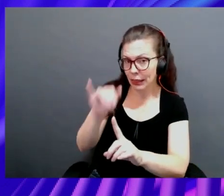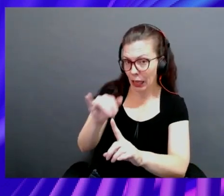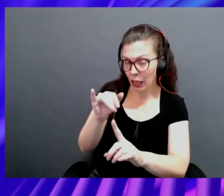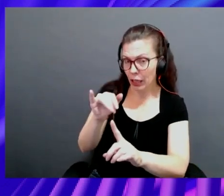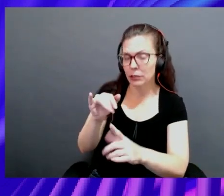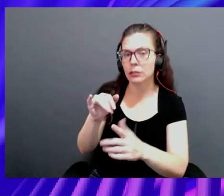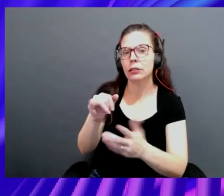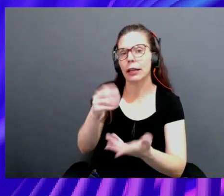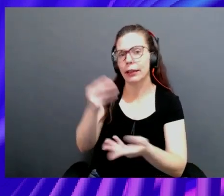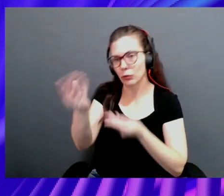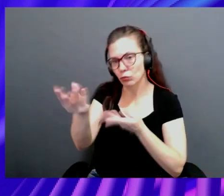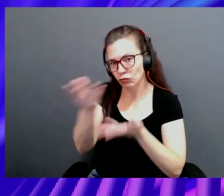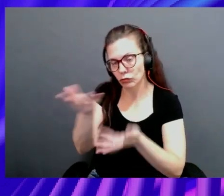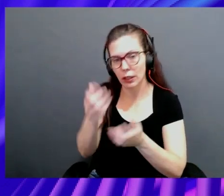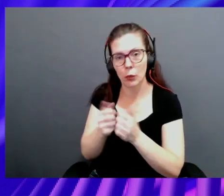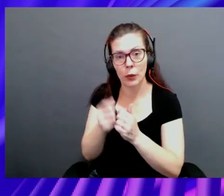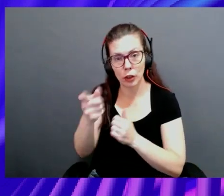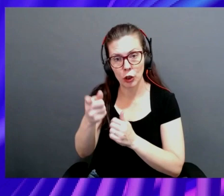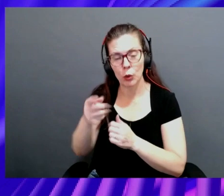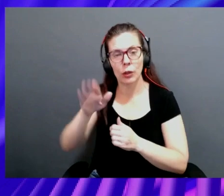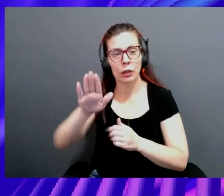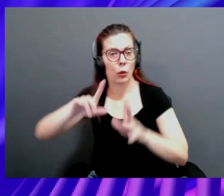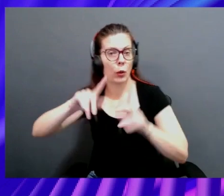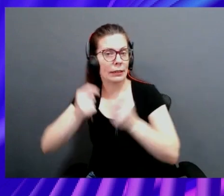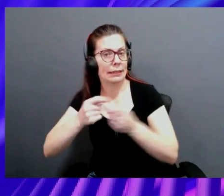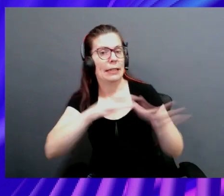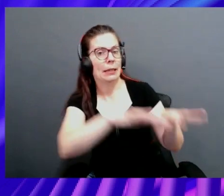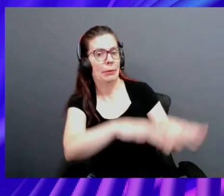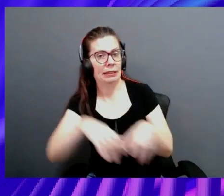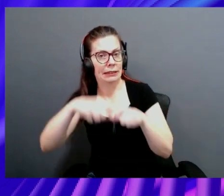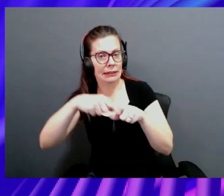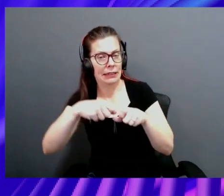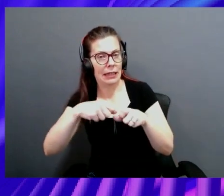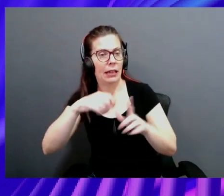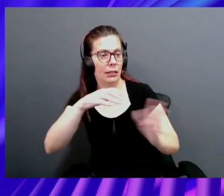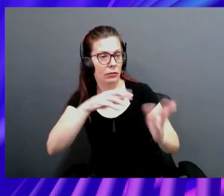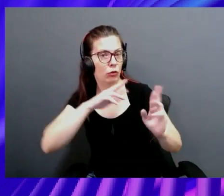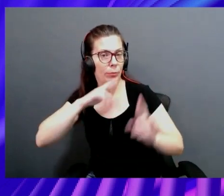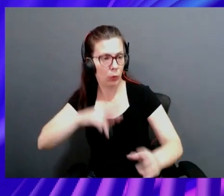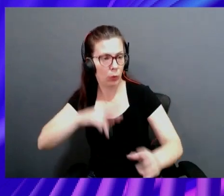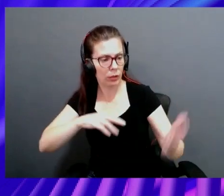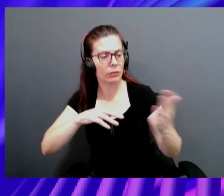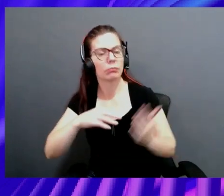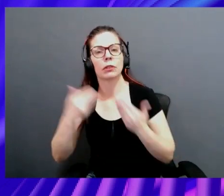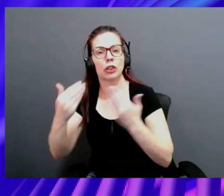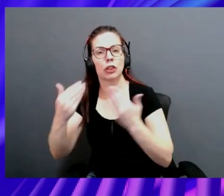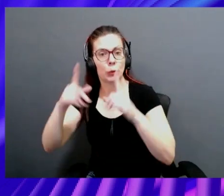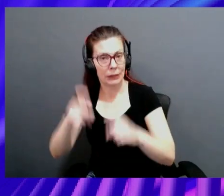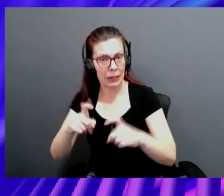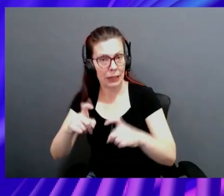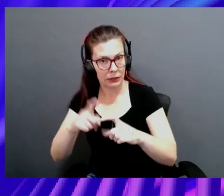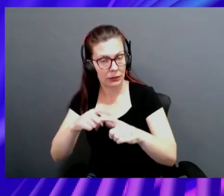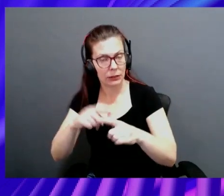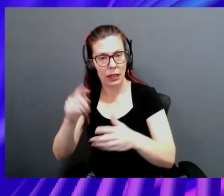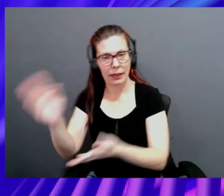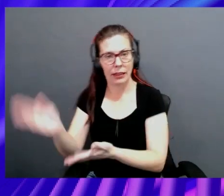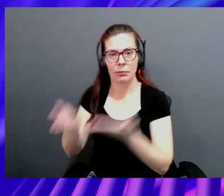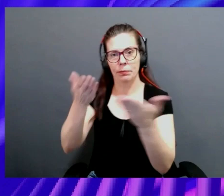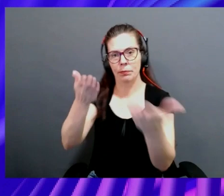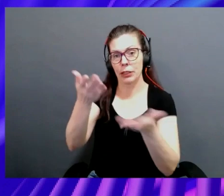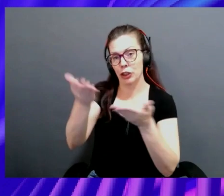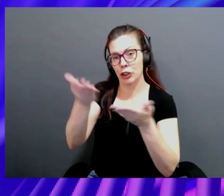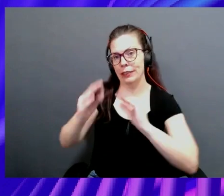you, you guys take that report, you do the testing, and you come up with a service fix if